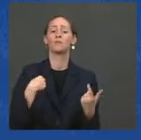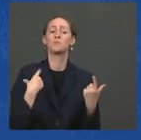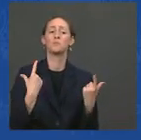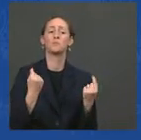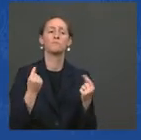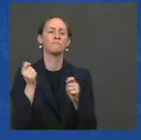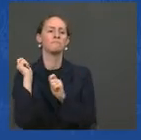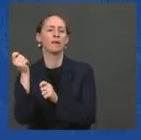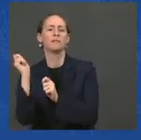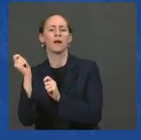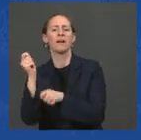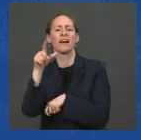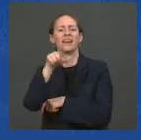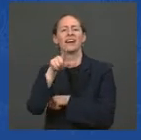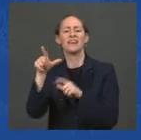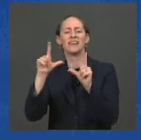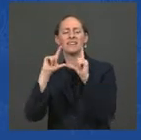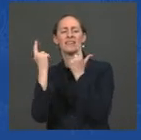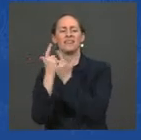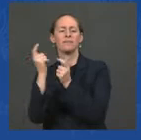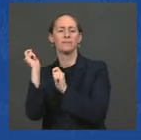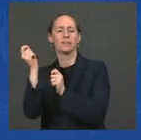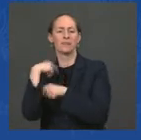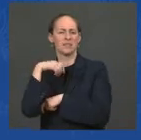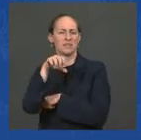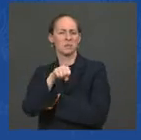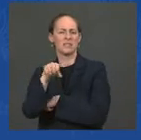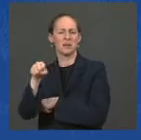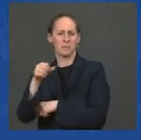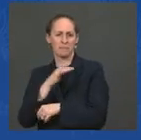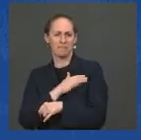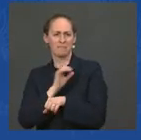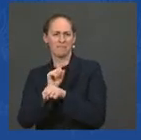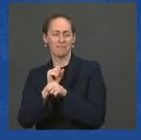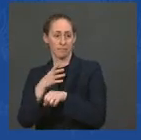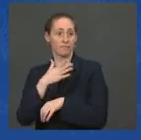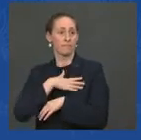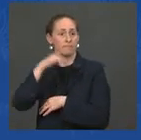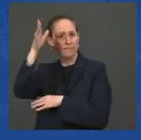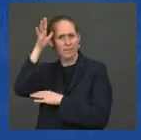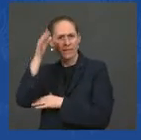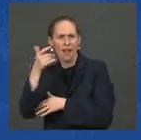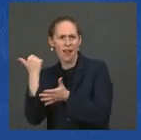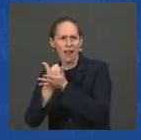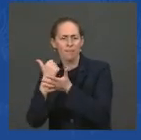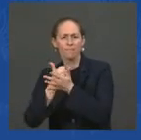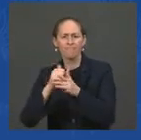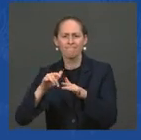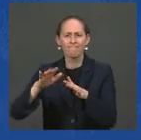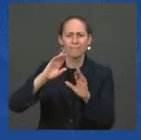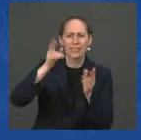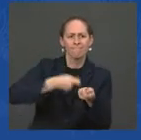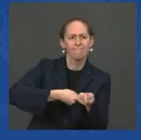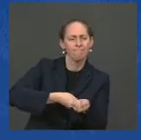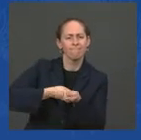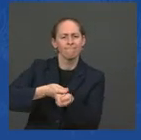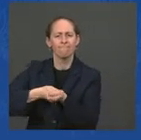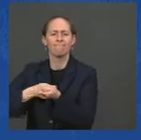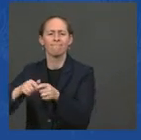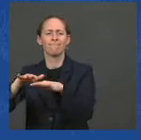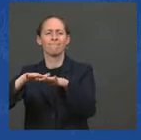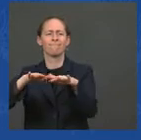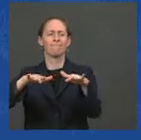year. It was put up. My dad helped build the field down there, and spent a lot of time at